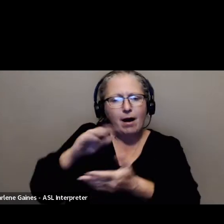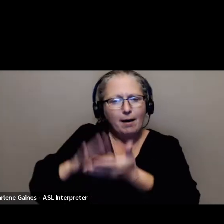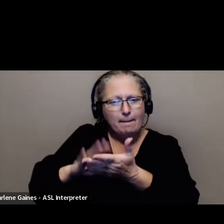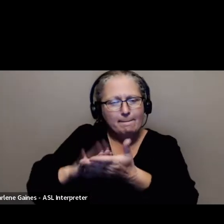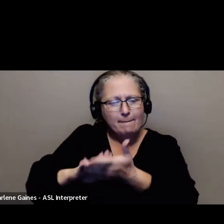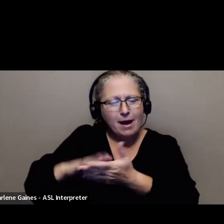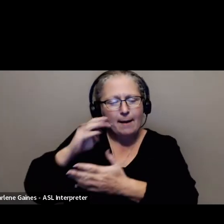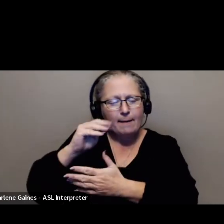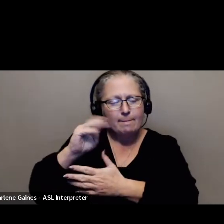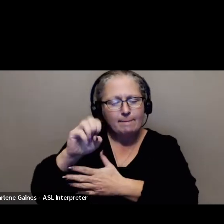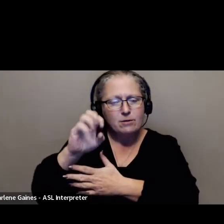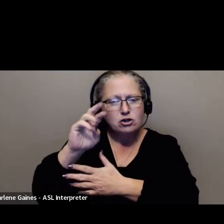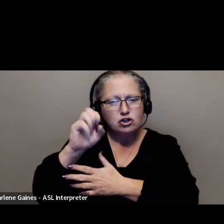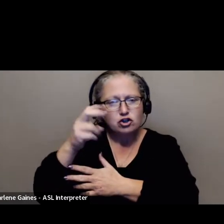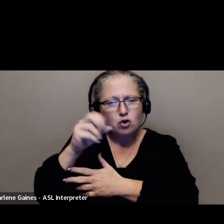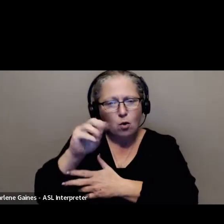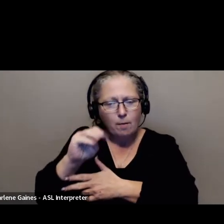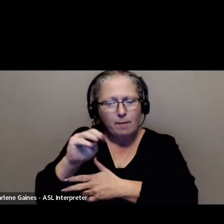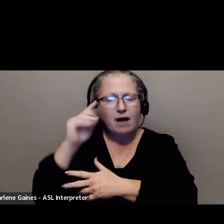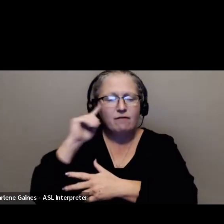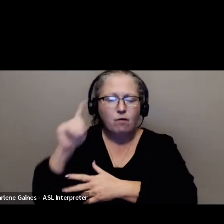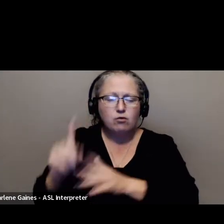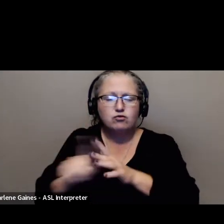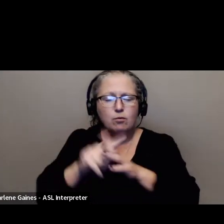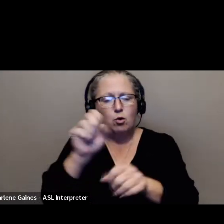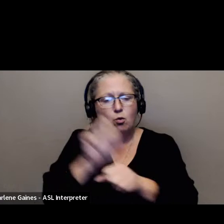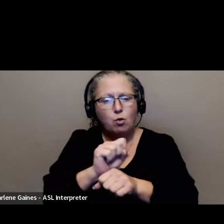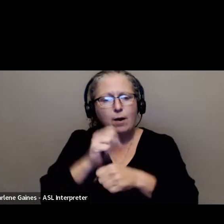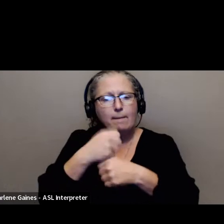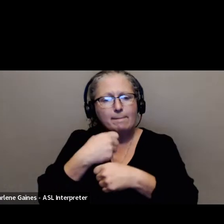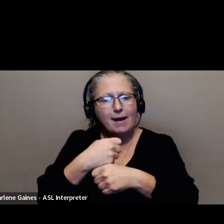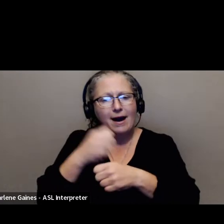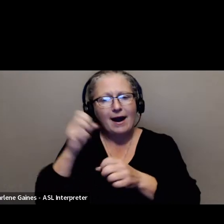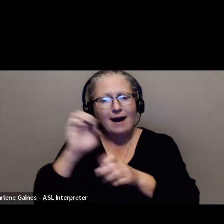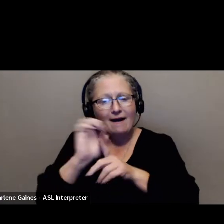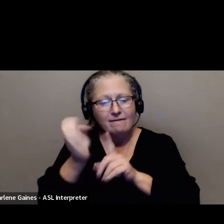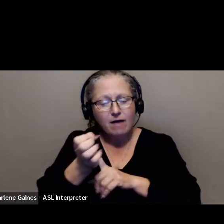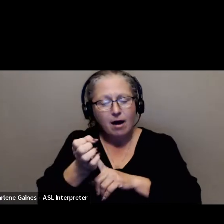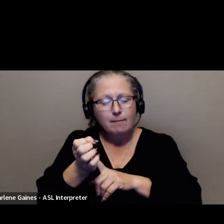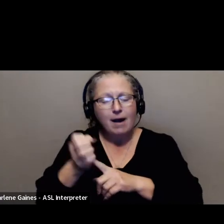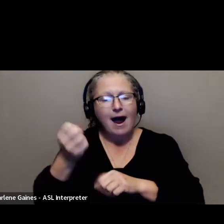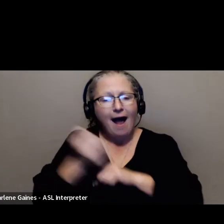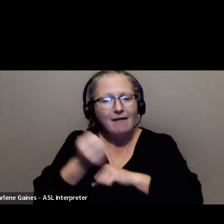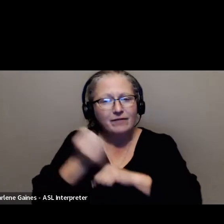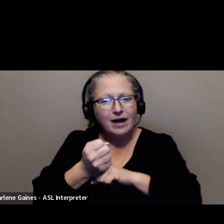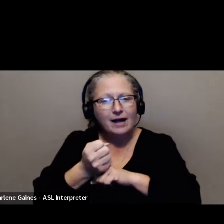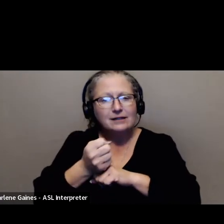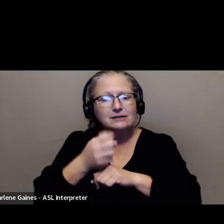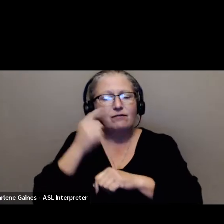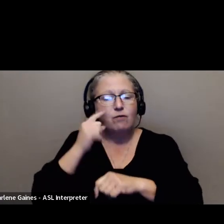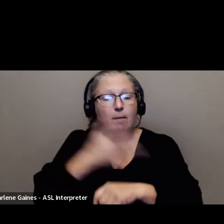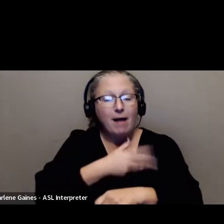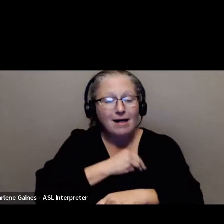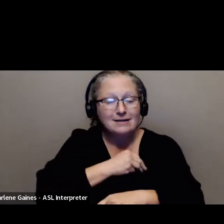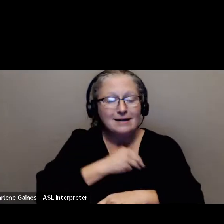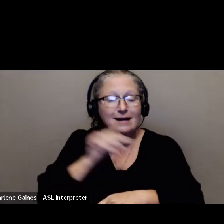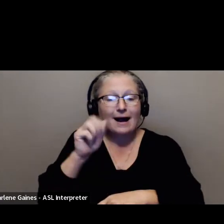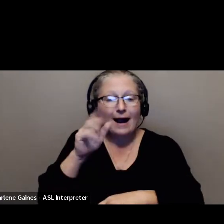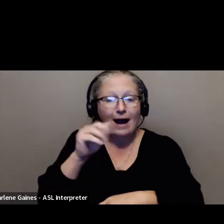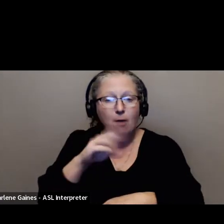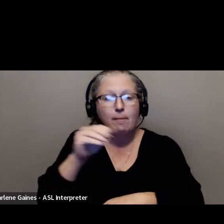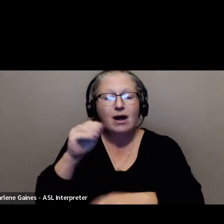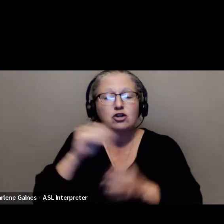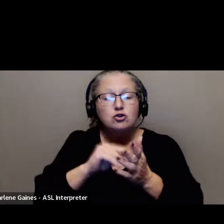Shoman for showing up to work every day and creating an environment that educates and advocates not only for Palestinians and Arabs, but